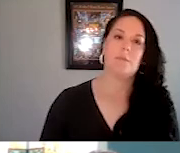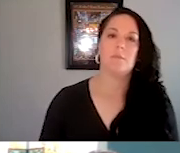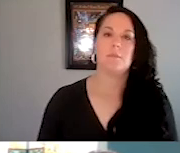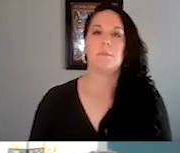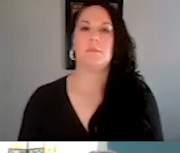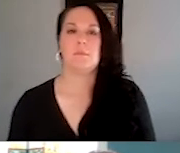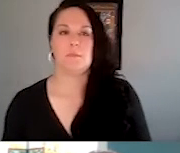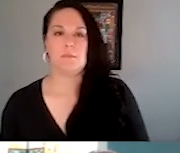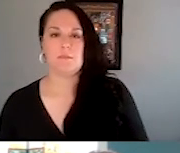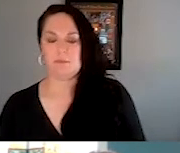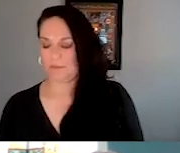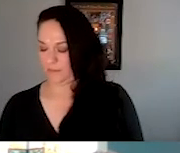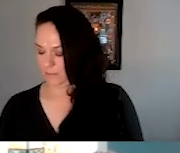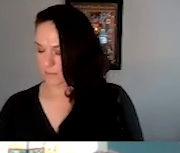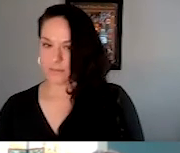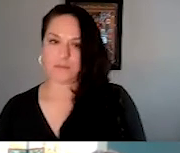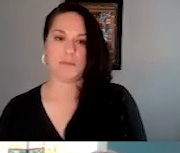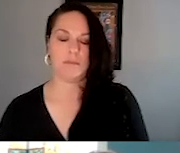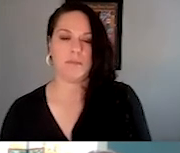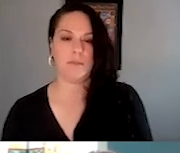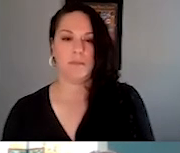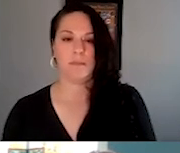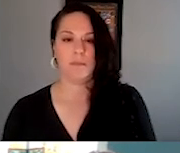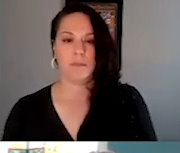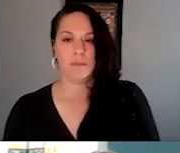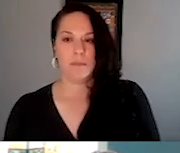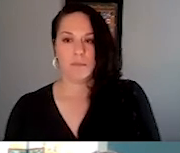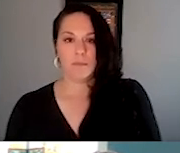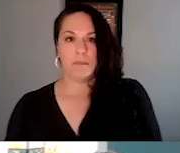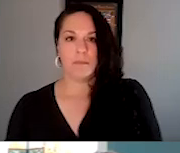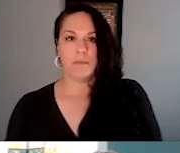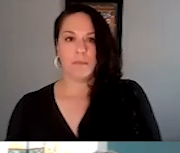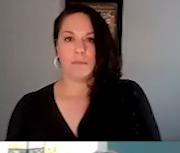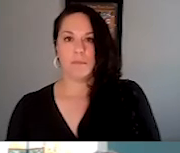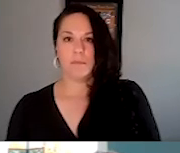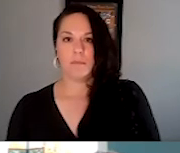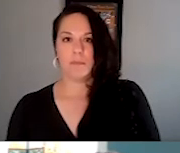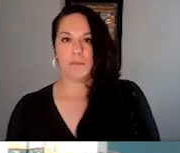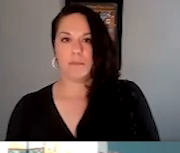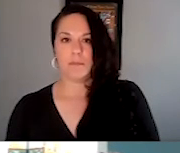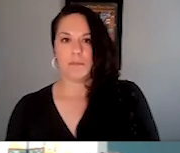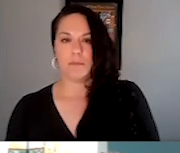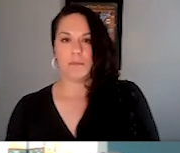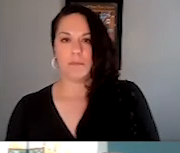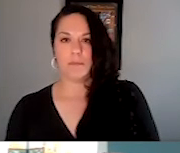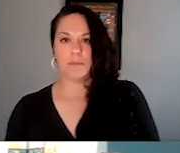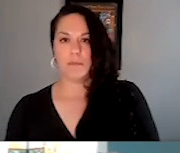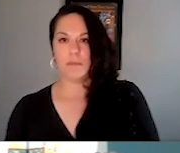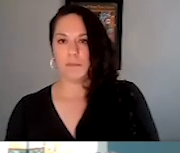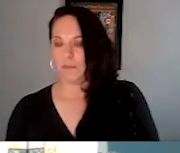What is it you want to change? Do you want to make it so that Delta-8 is illegal to sell? Do you want